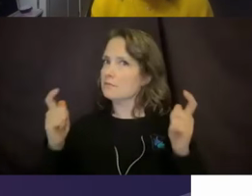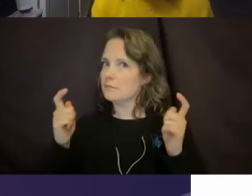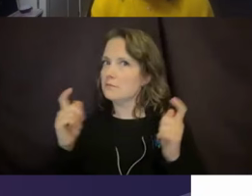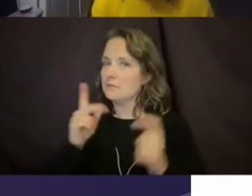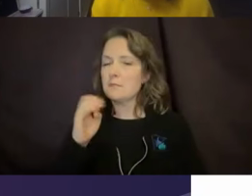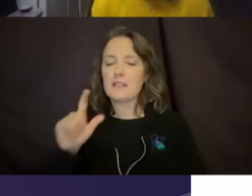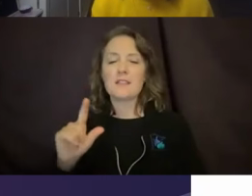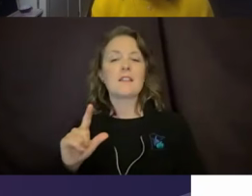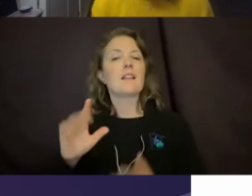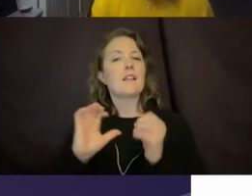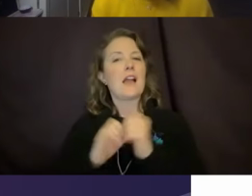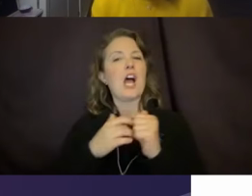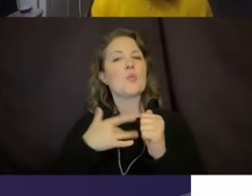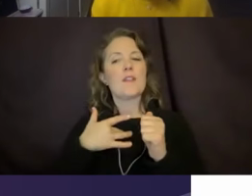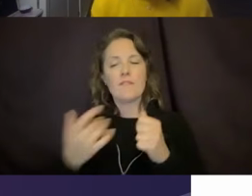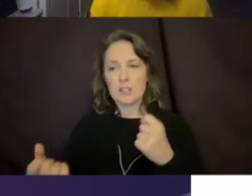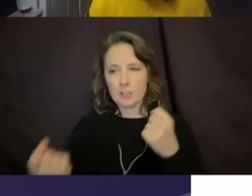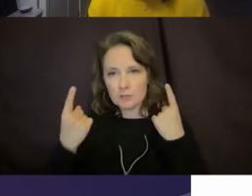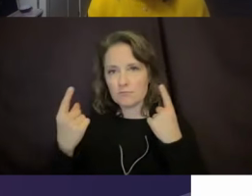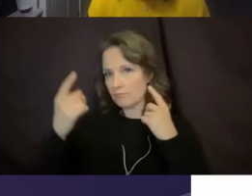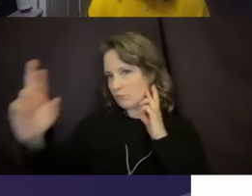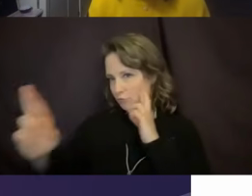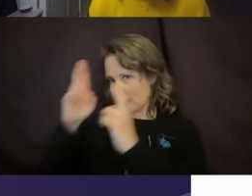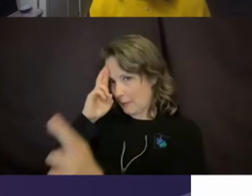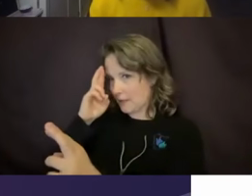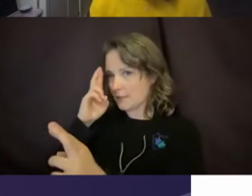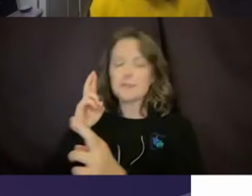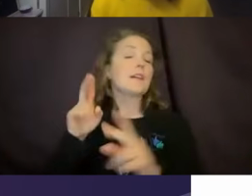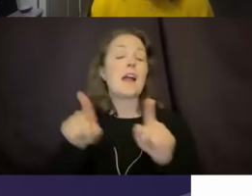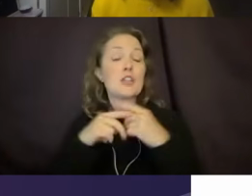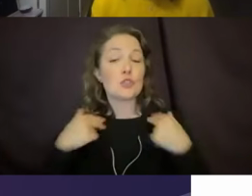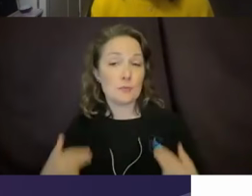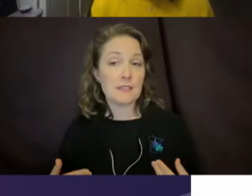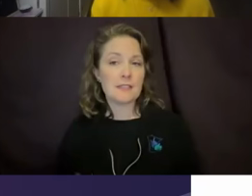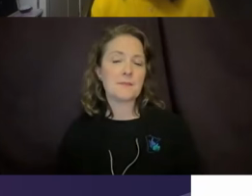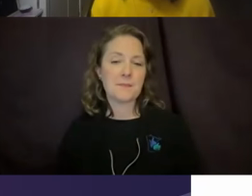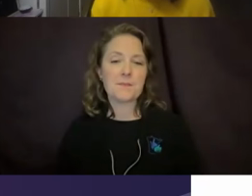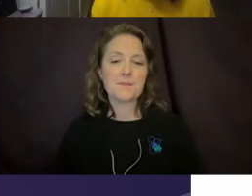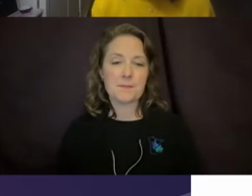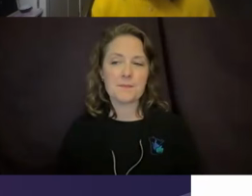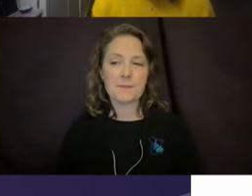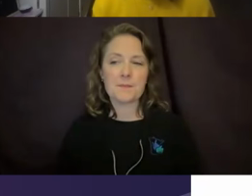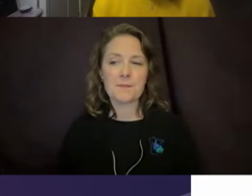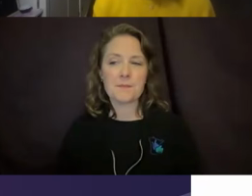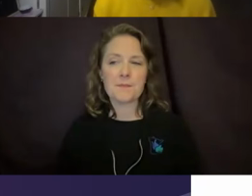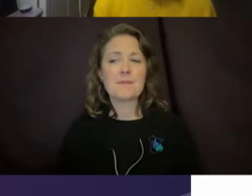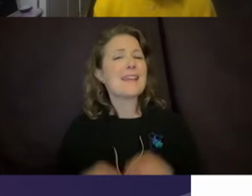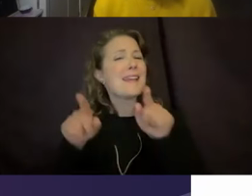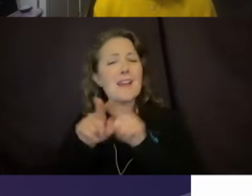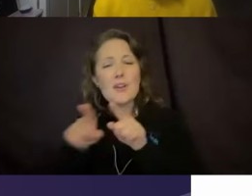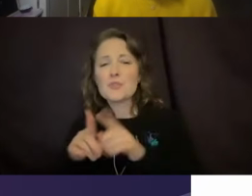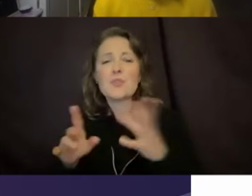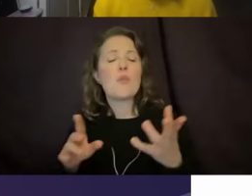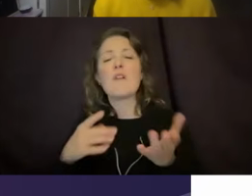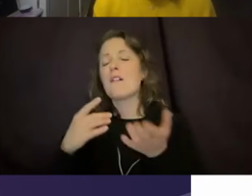both feel that mutual sense of being respected and cared for as humans. And also, again, right, having these conversations about holistic